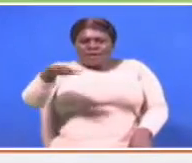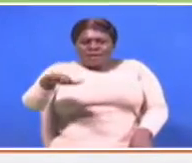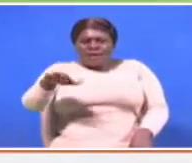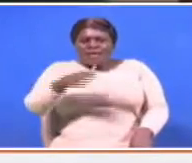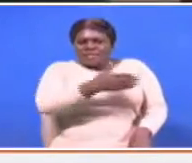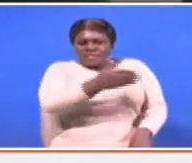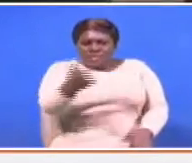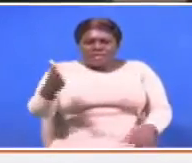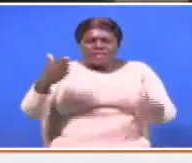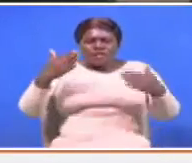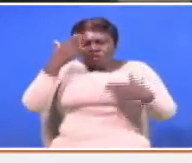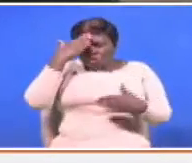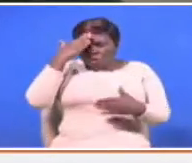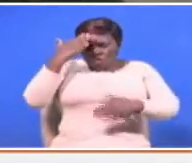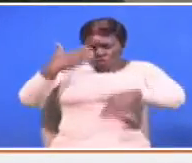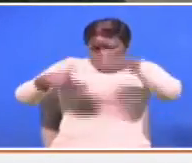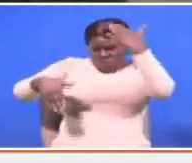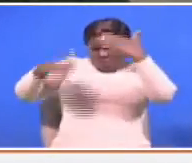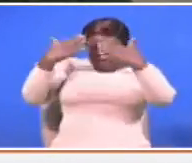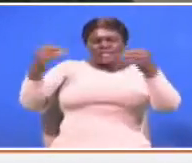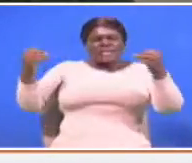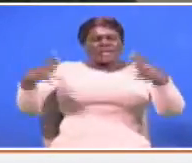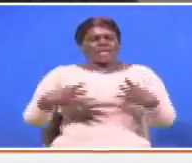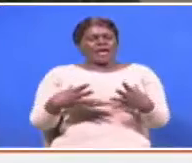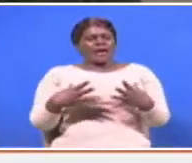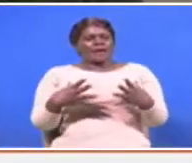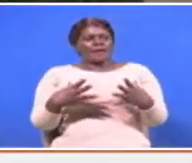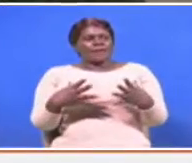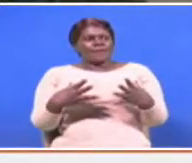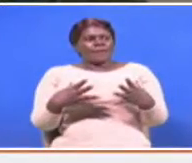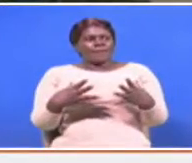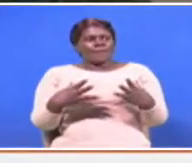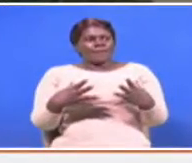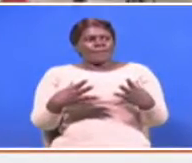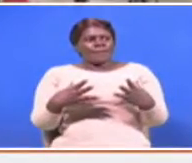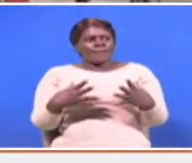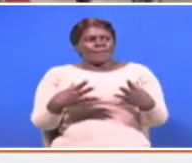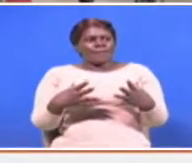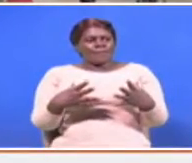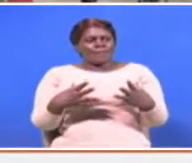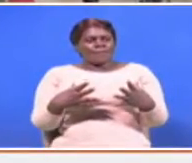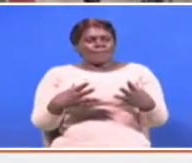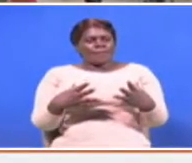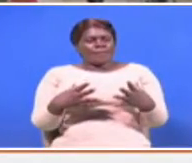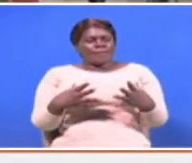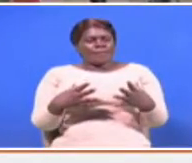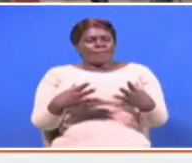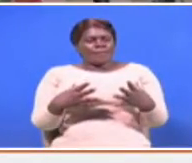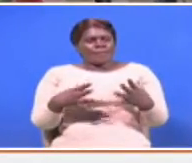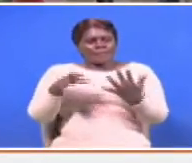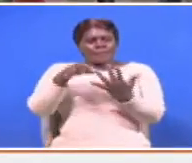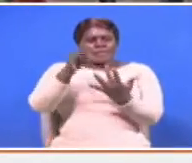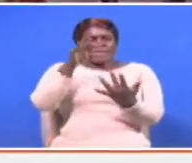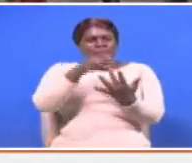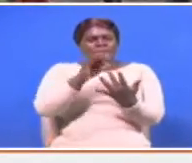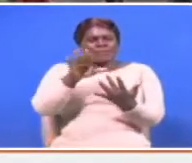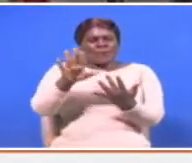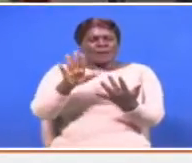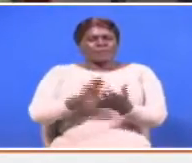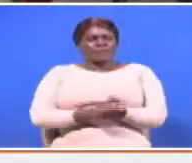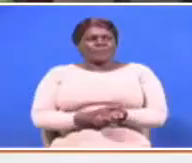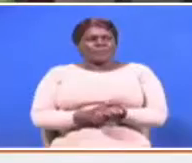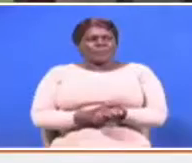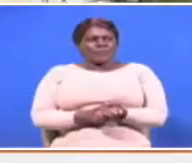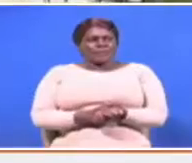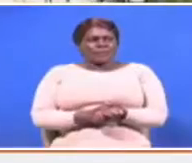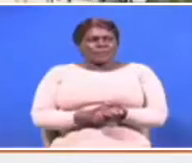those are the people who know the university. We would have wanted a full professor there, selected by his peers, work